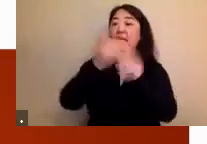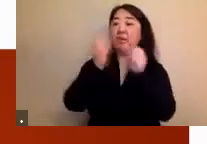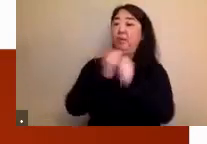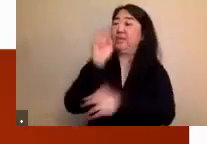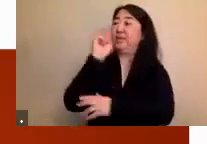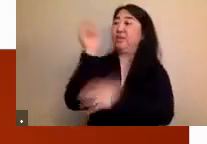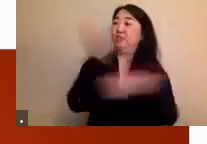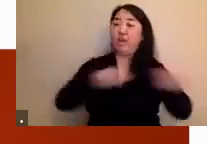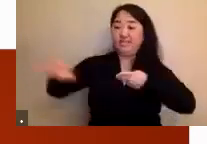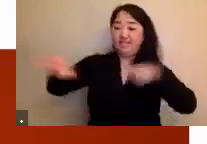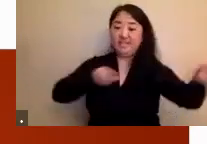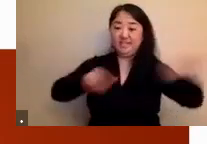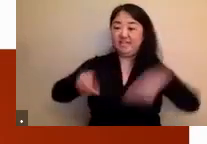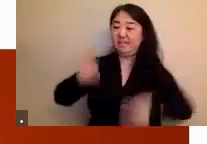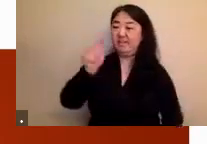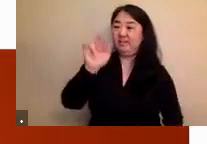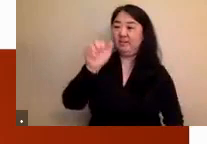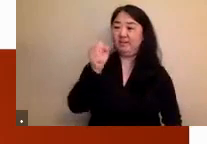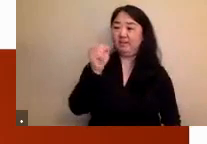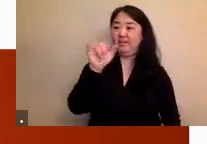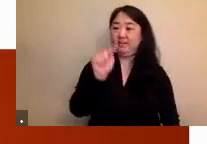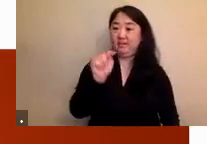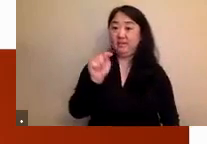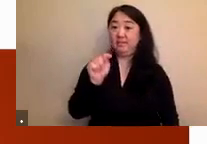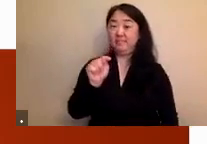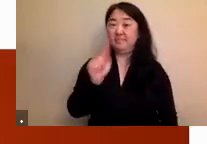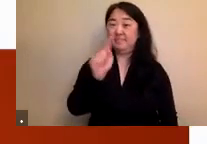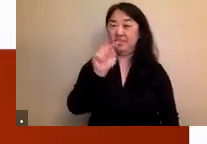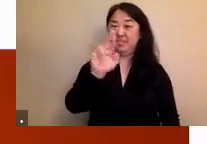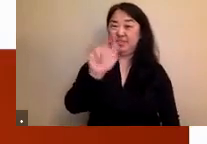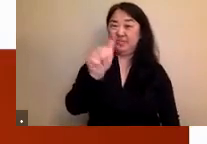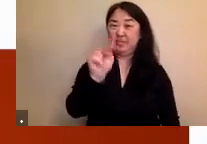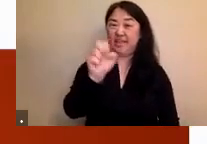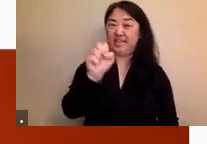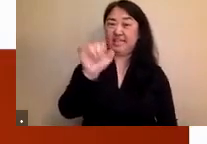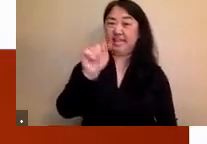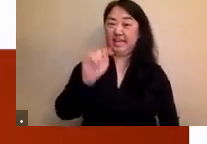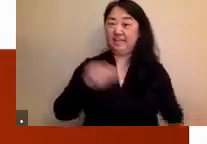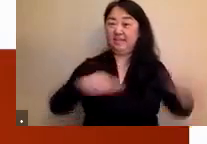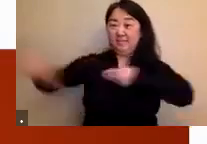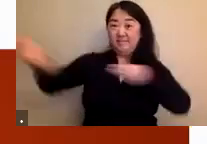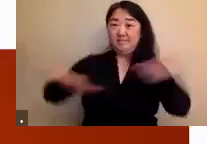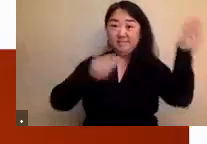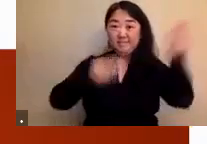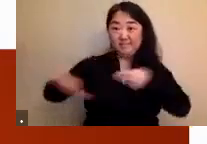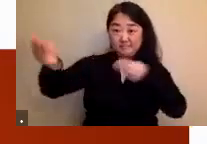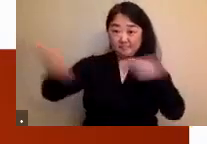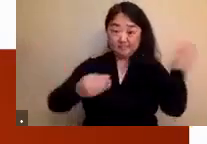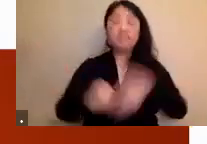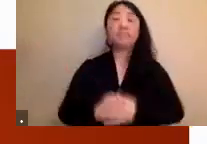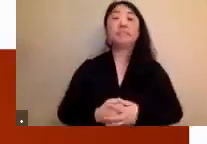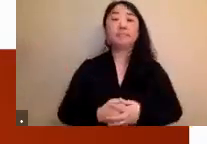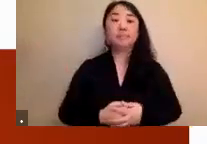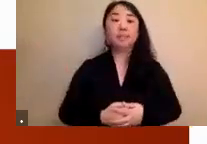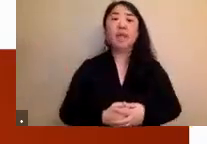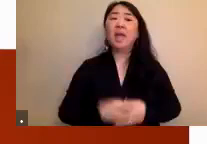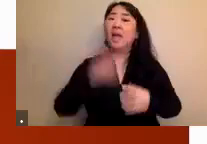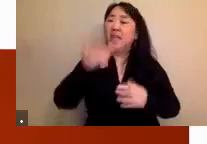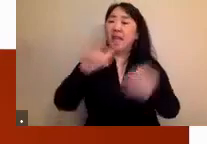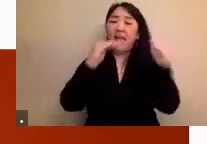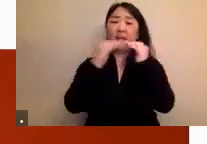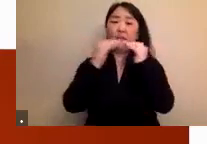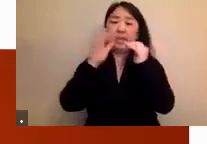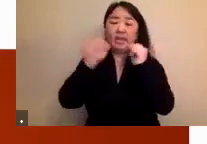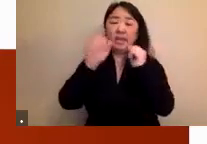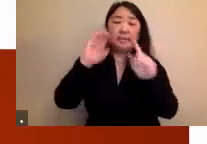so transit, and really this form of equity could really be applied in any form, but they look